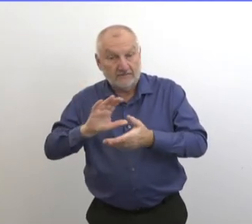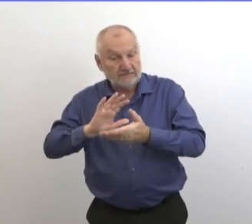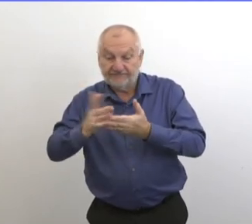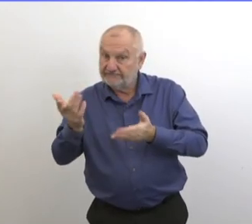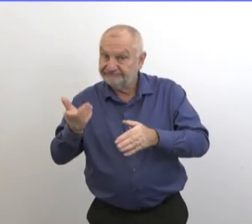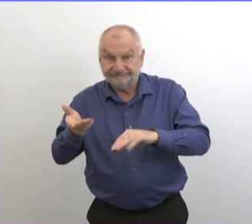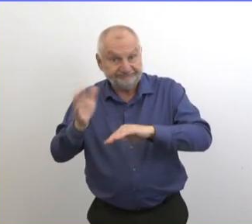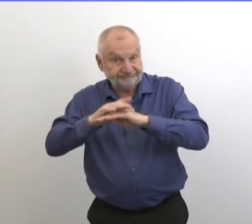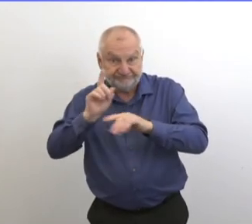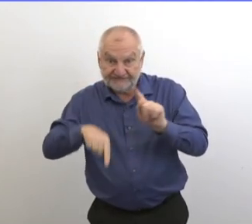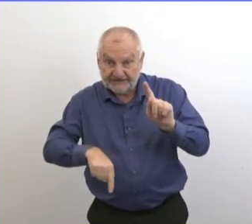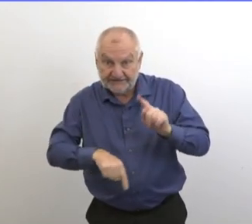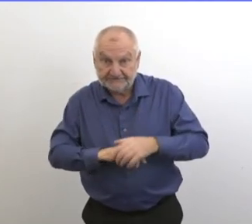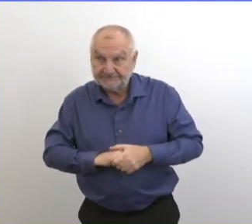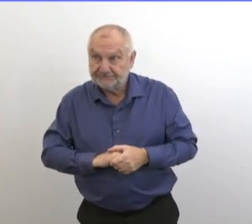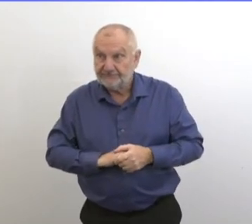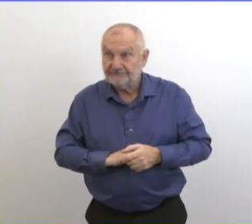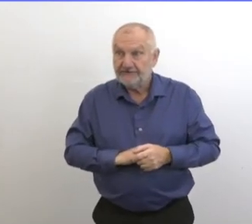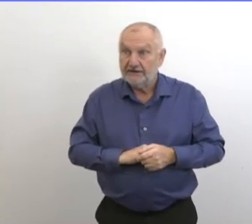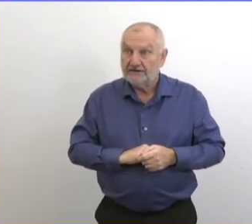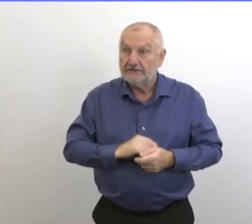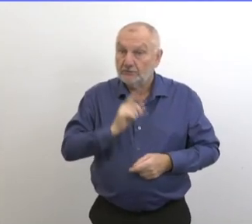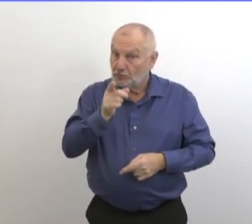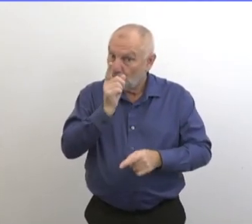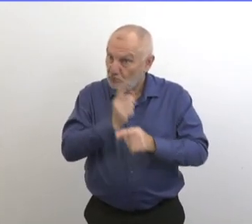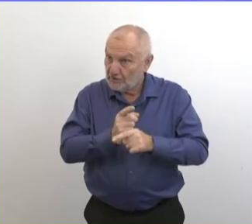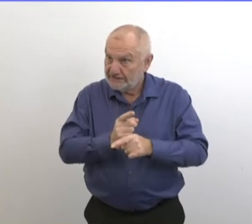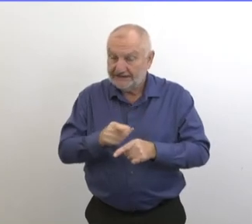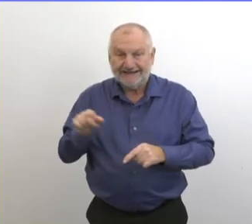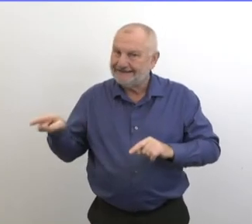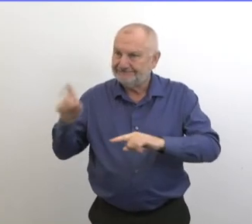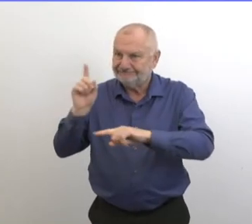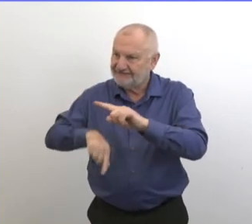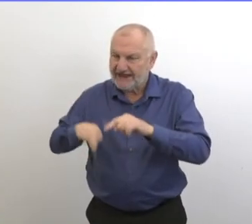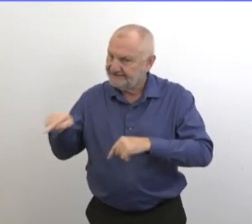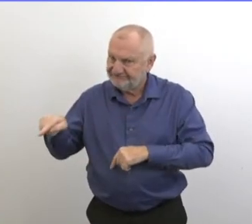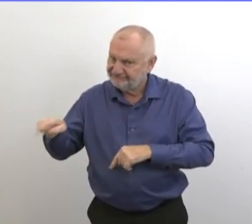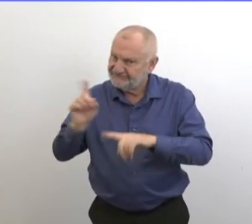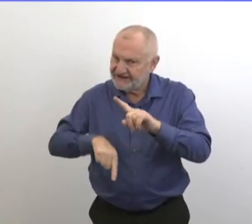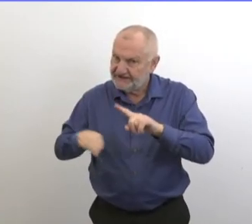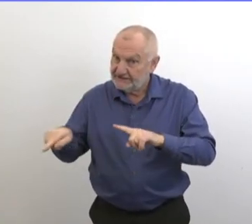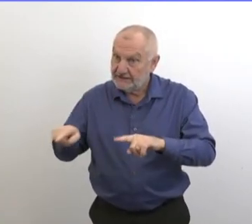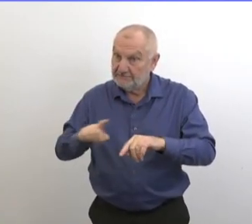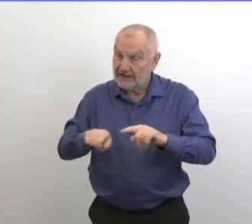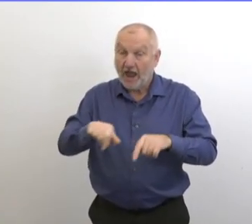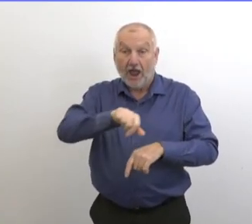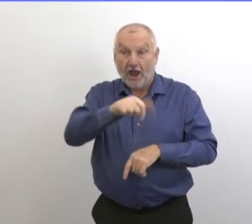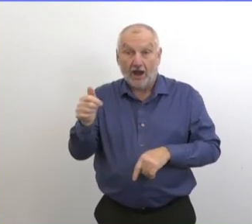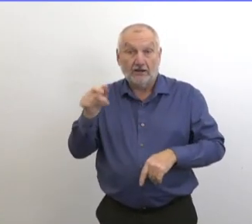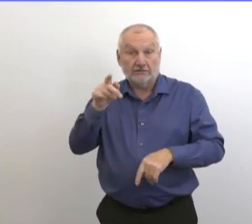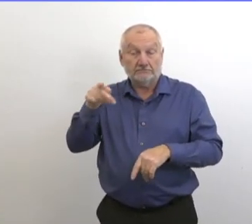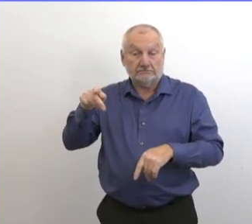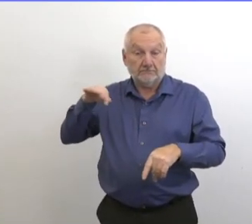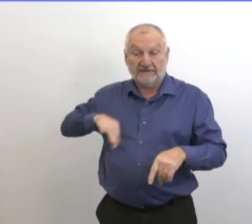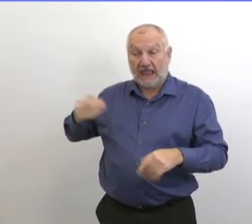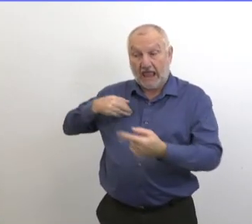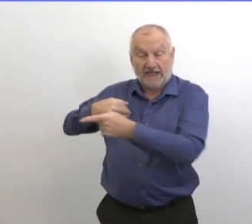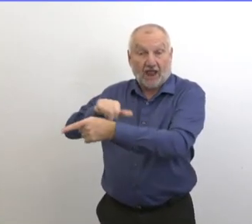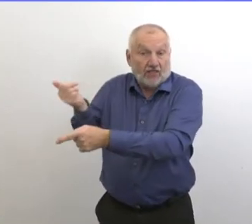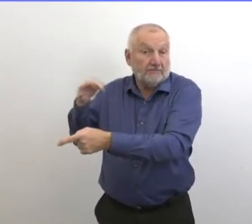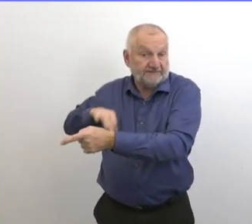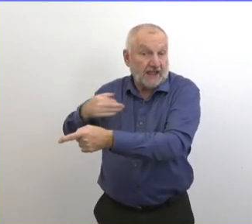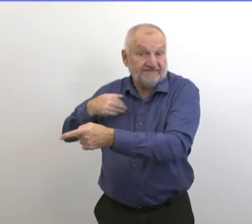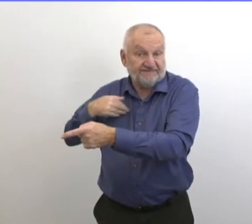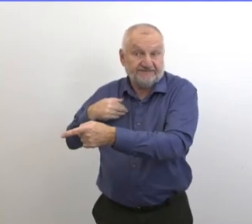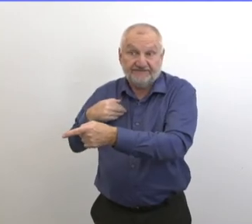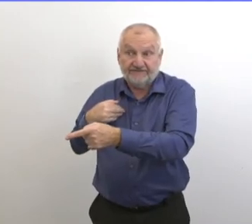out there, both by the federal government as well as our government. Last week, we announced a $10 million pandemic staffing support benefit,